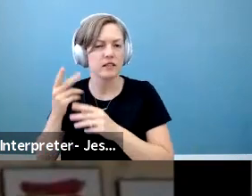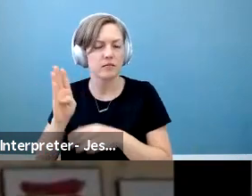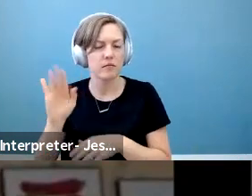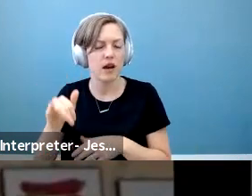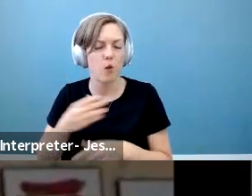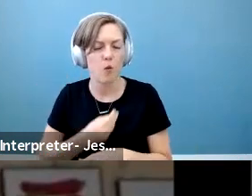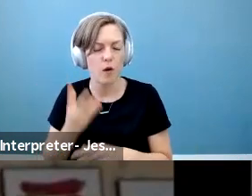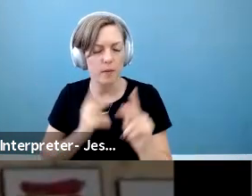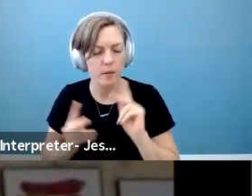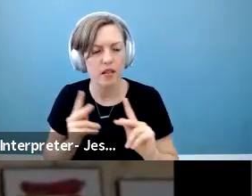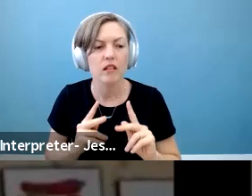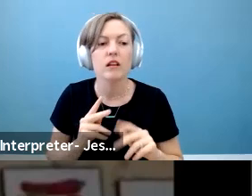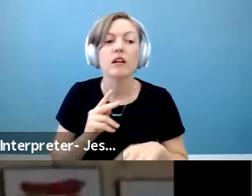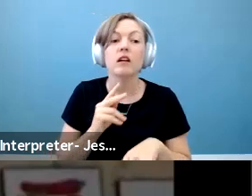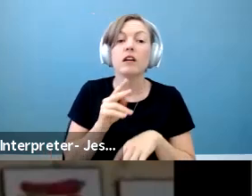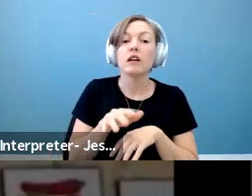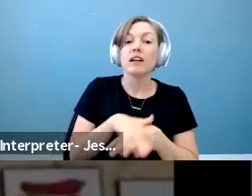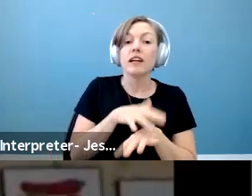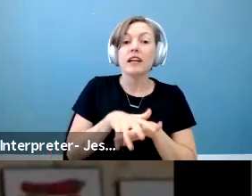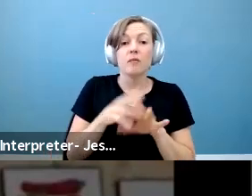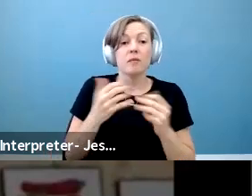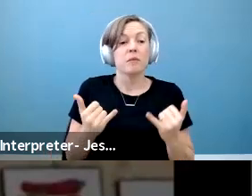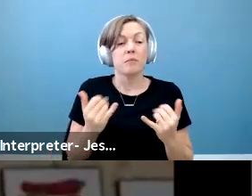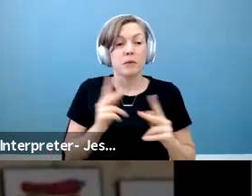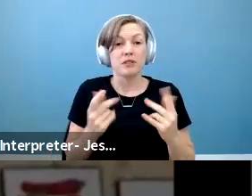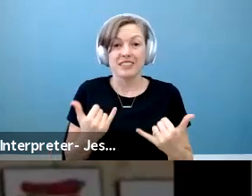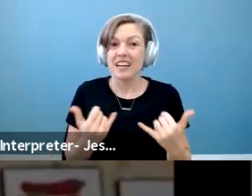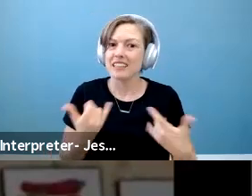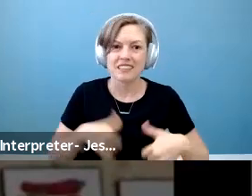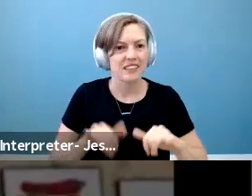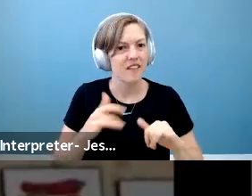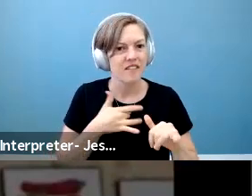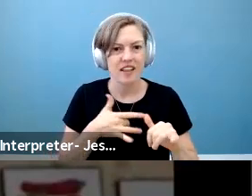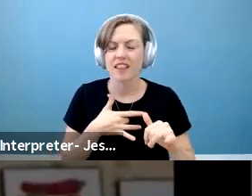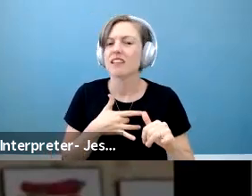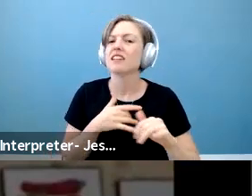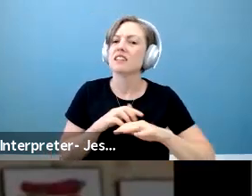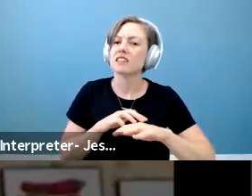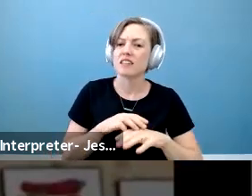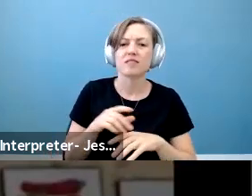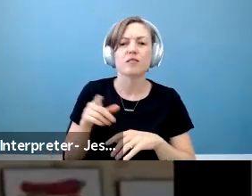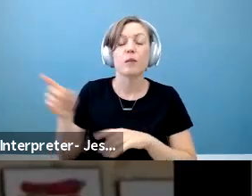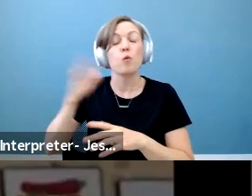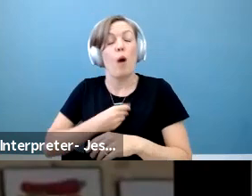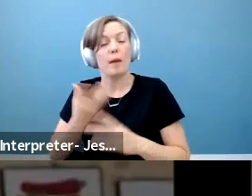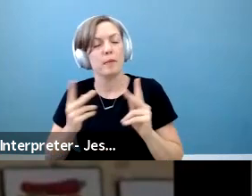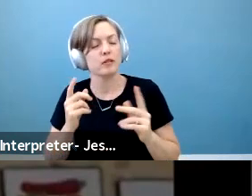still believe today that they know best, and they want to raise our children that way, their way. On